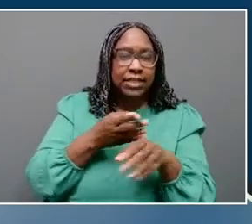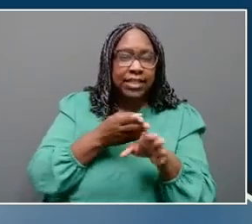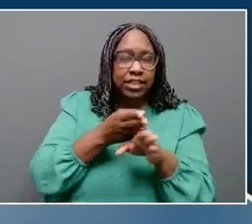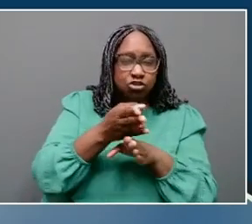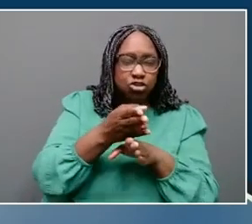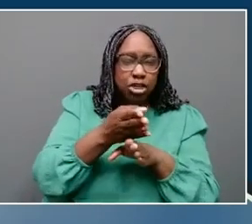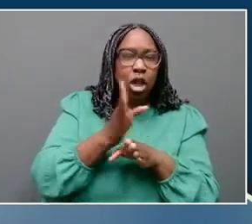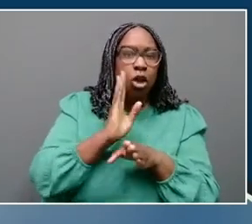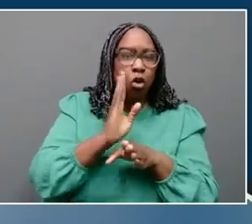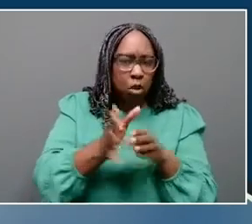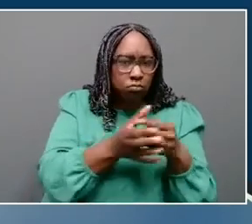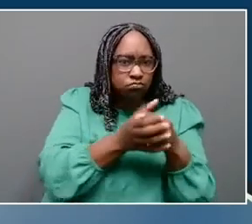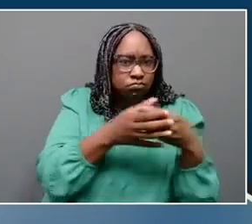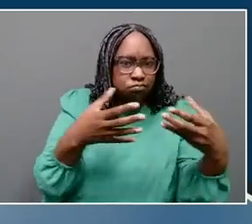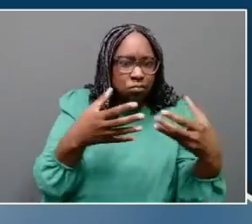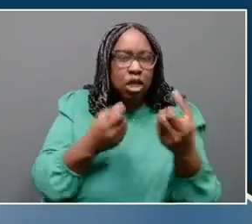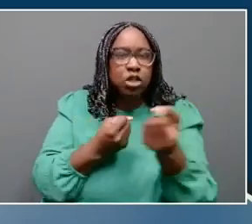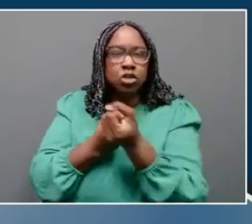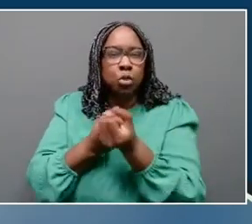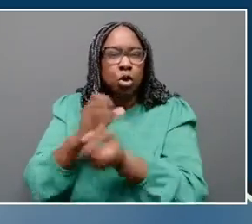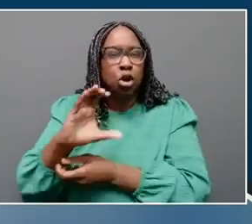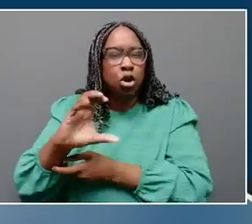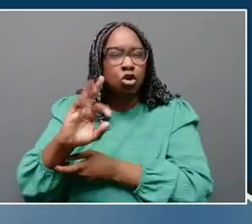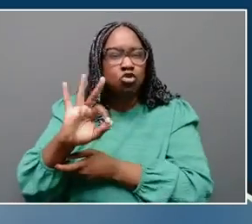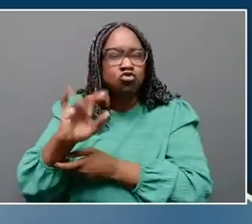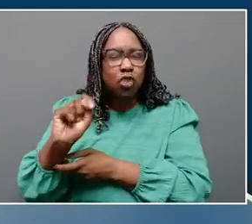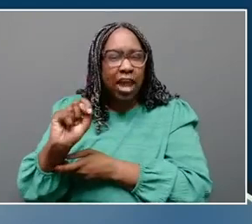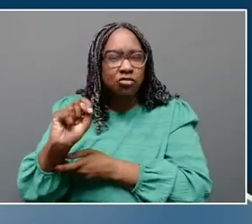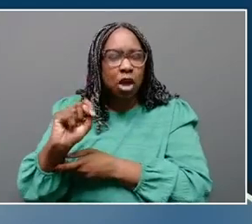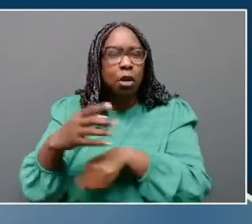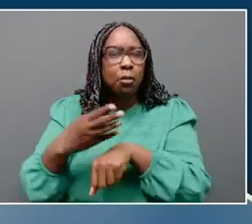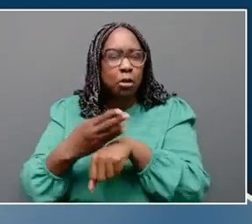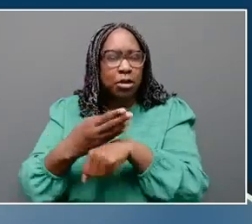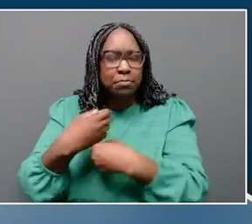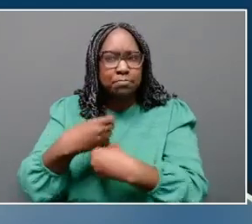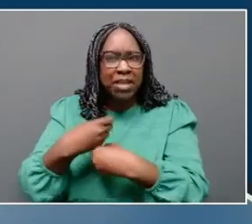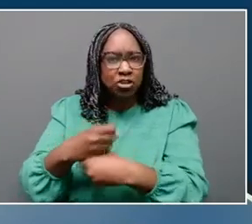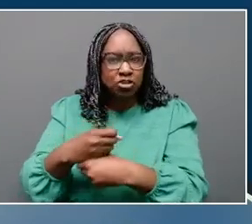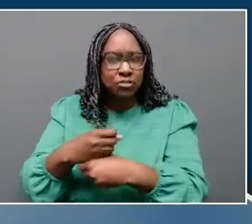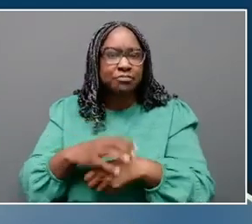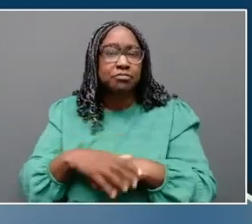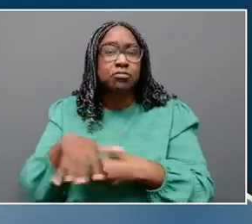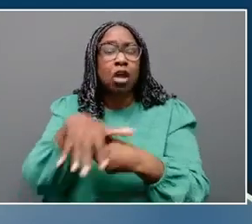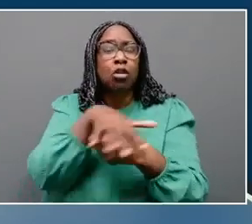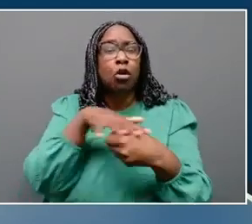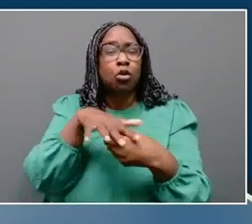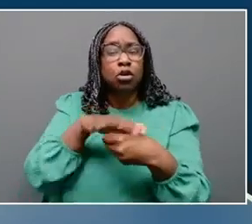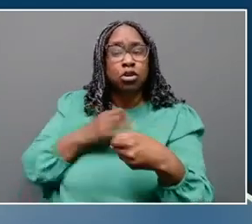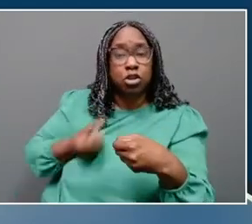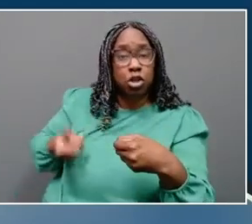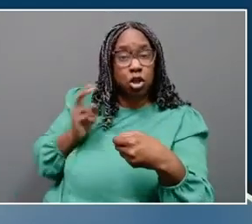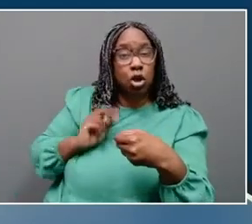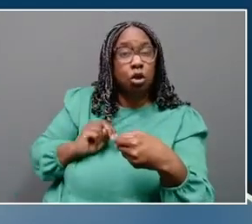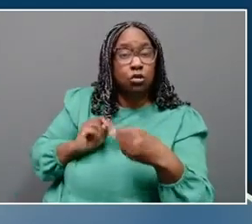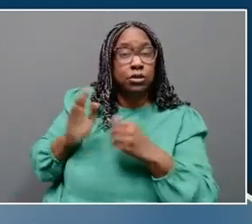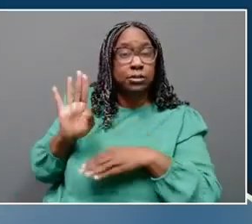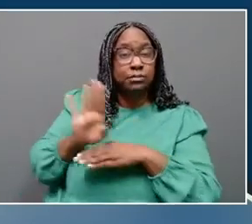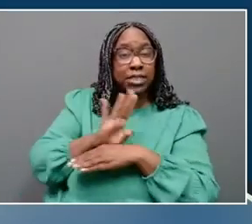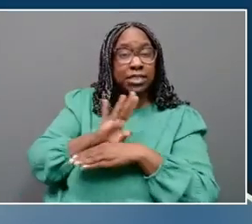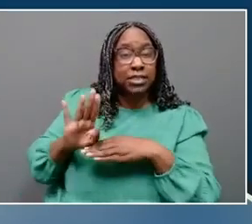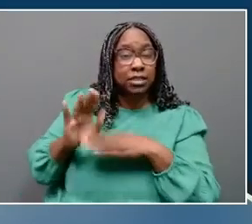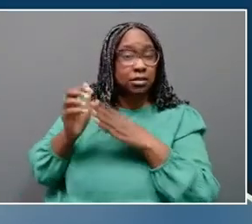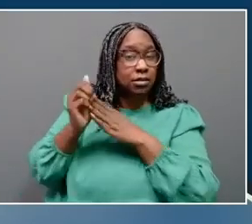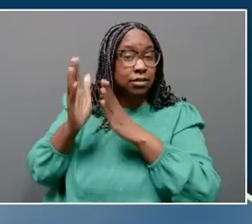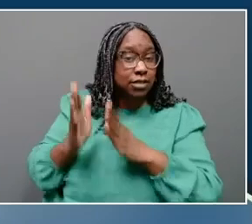supporting craft bourbon makers as a custom contract distiller. The locally owned venture is led by a couple of